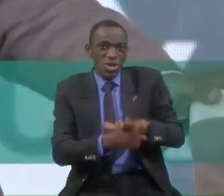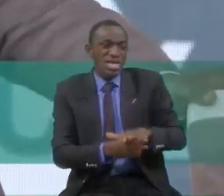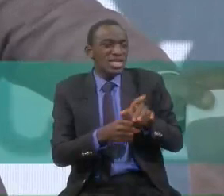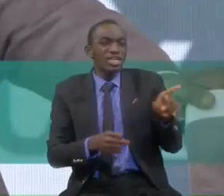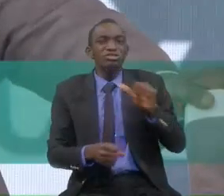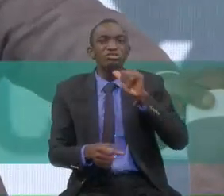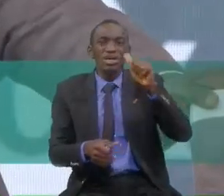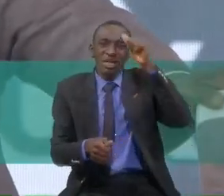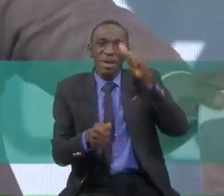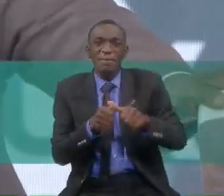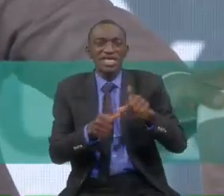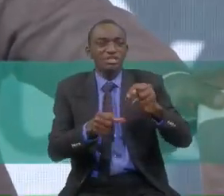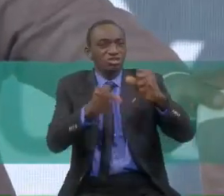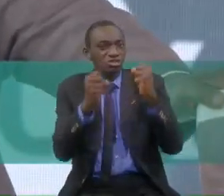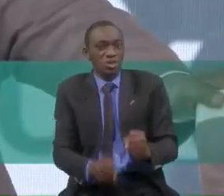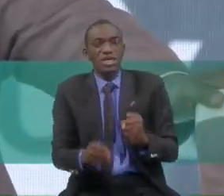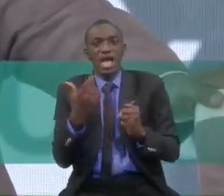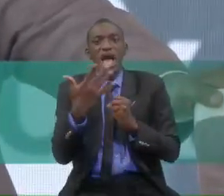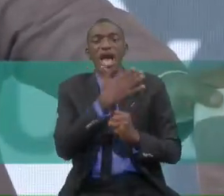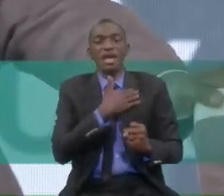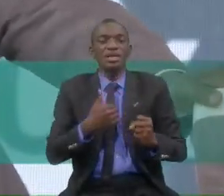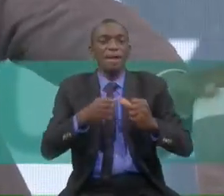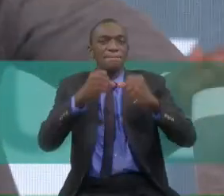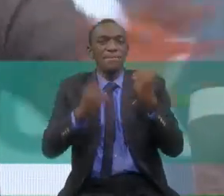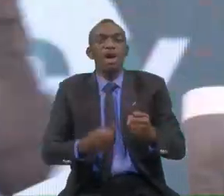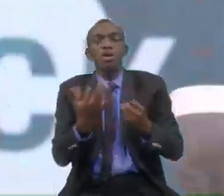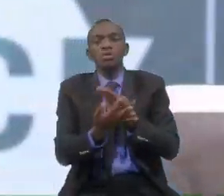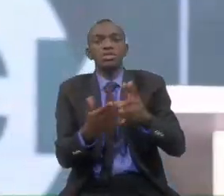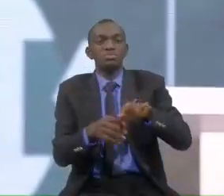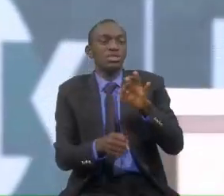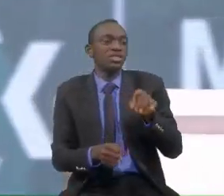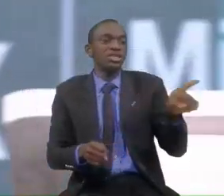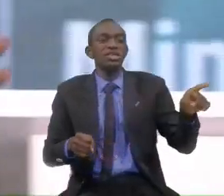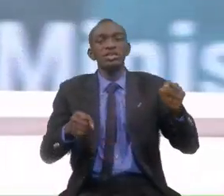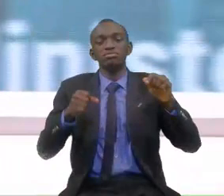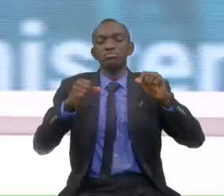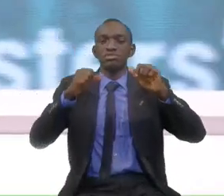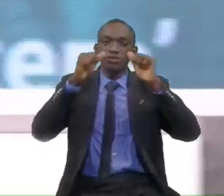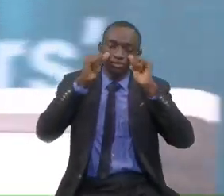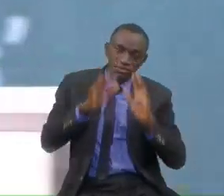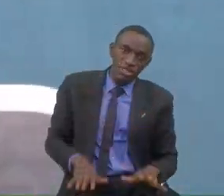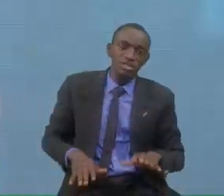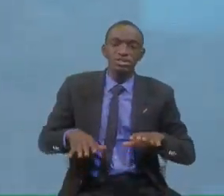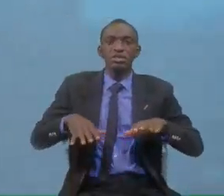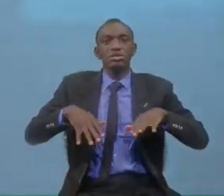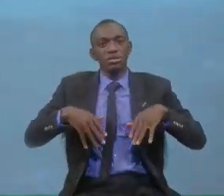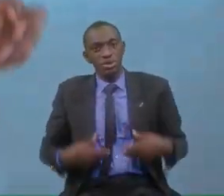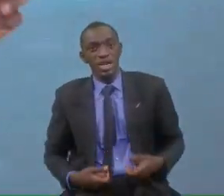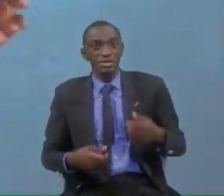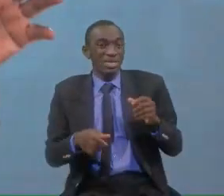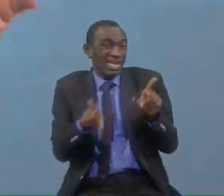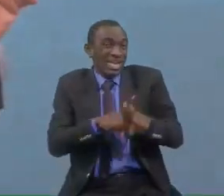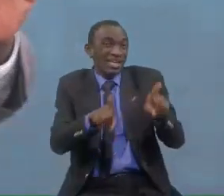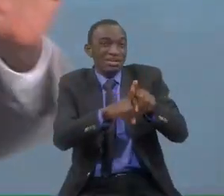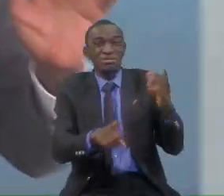Holy Spirit. They collapse like they always collapse. But you know, when you read the Bible and the